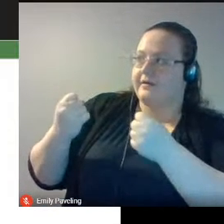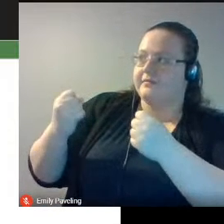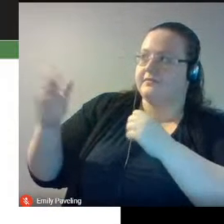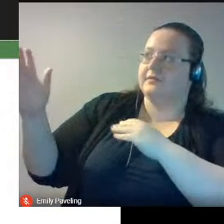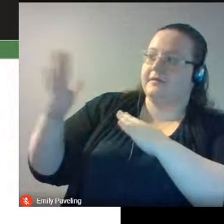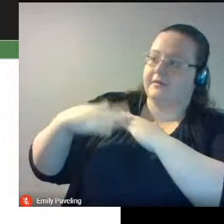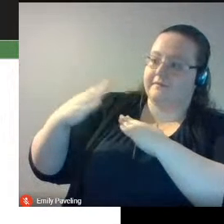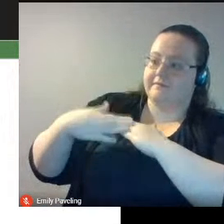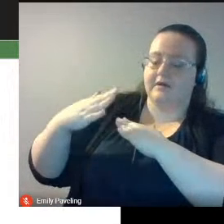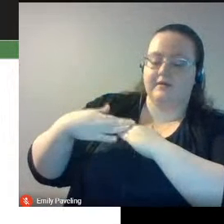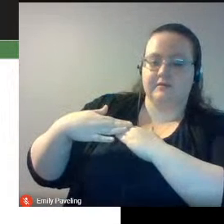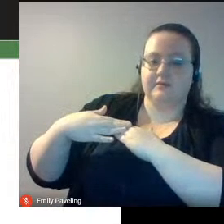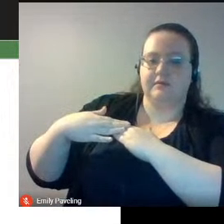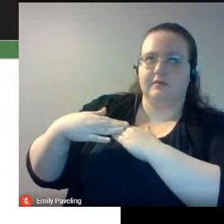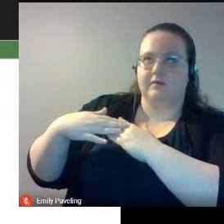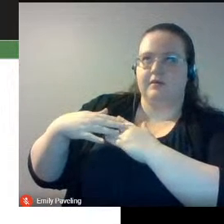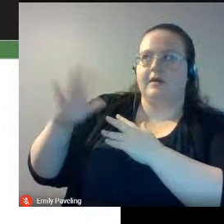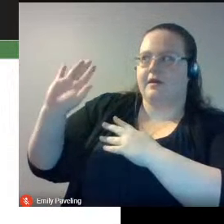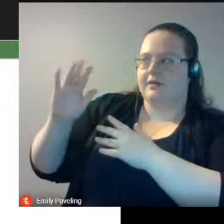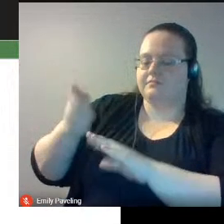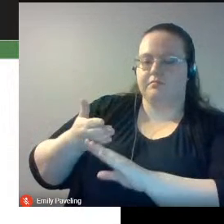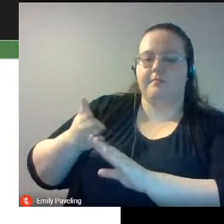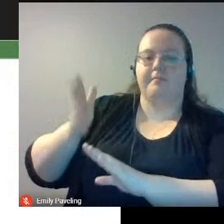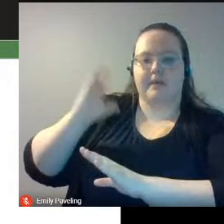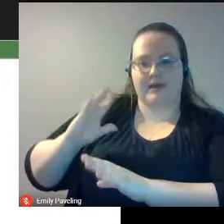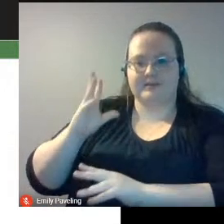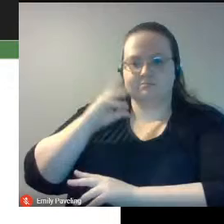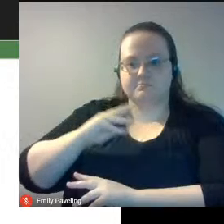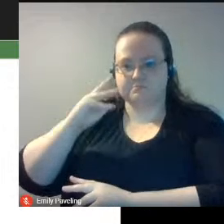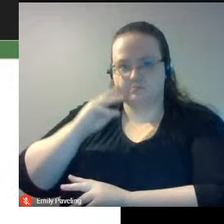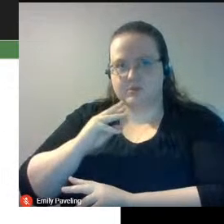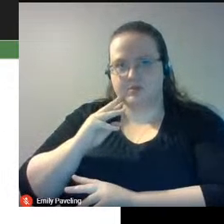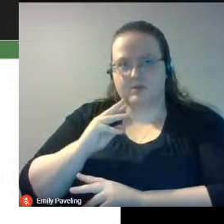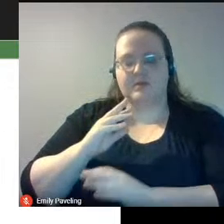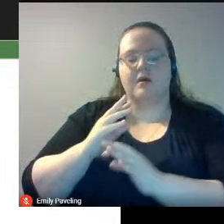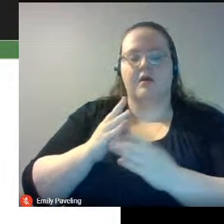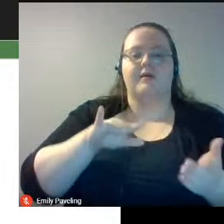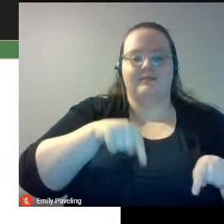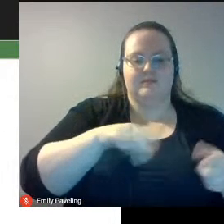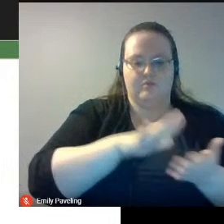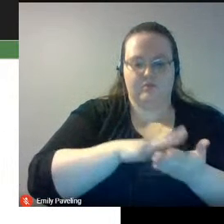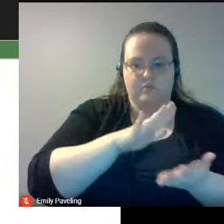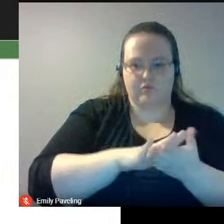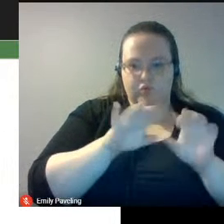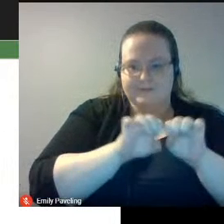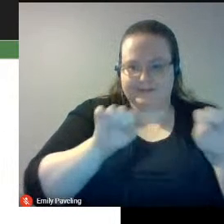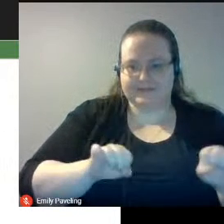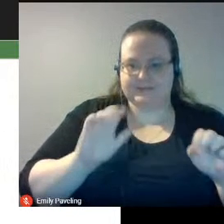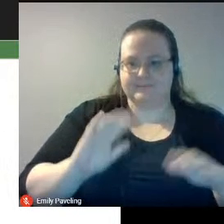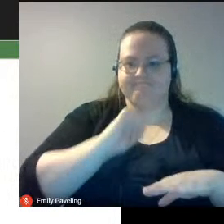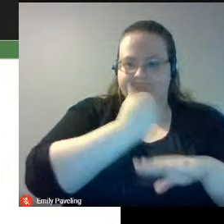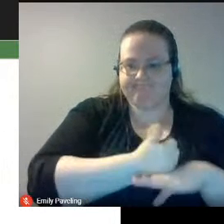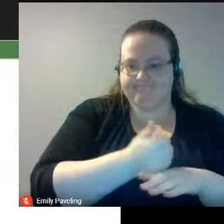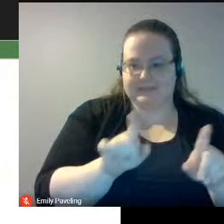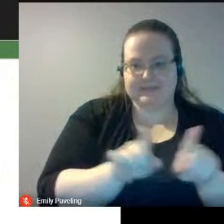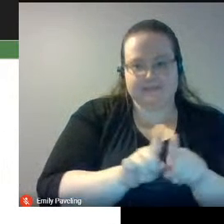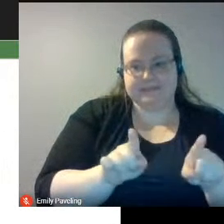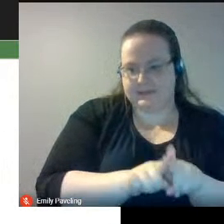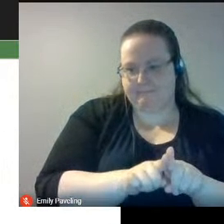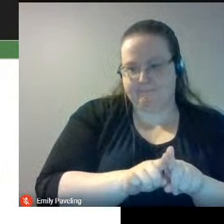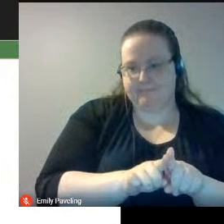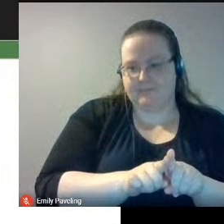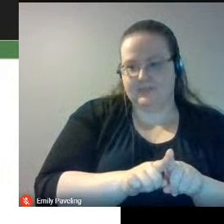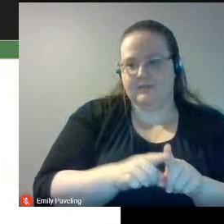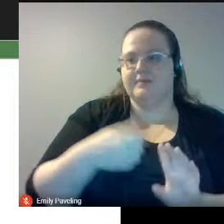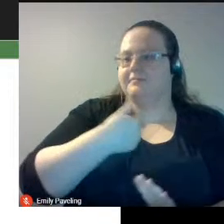same for schools. Both myself and my Associate Medical Officer of Health, Dr. Deepika Lobo, are always involved in